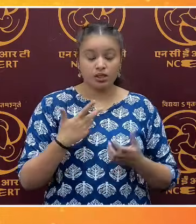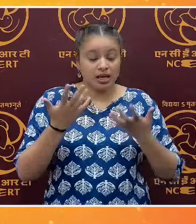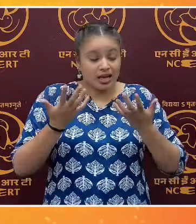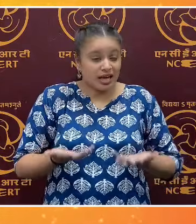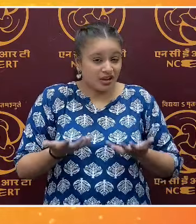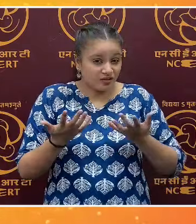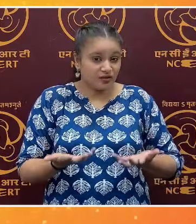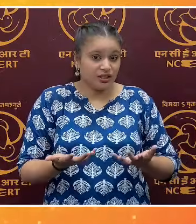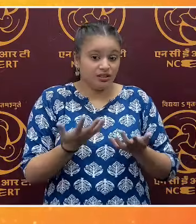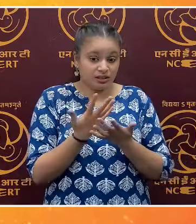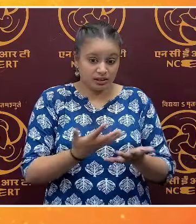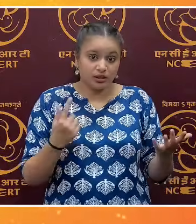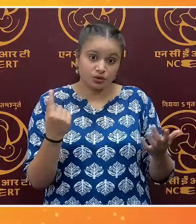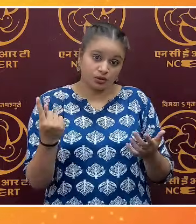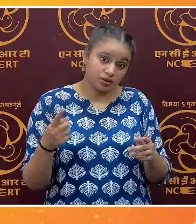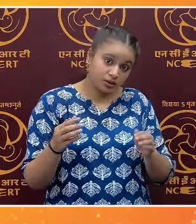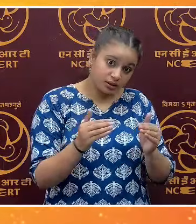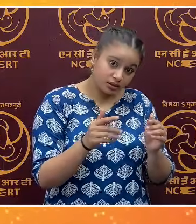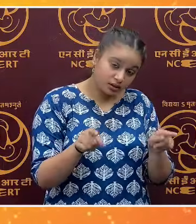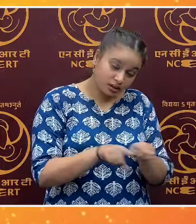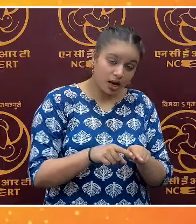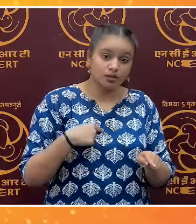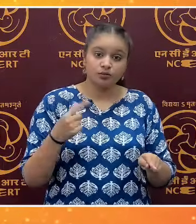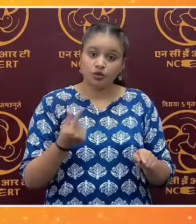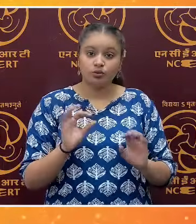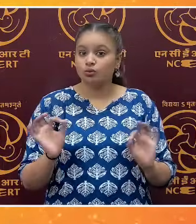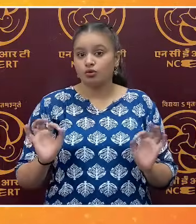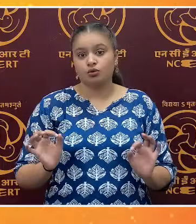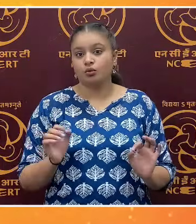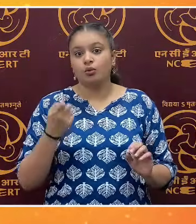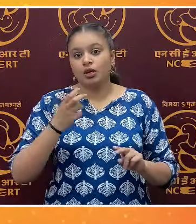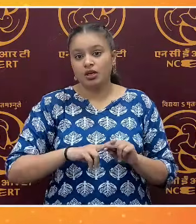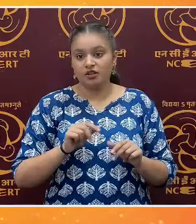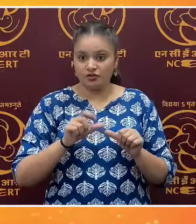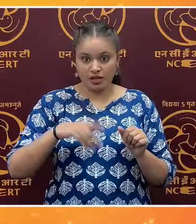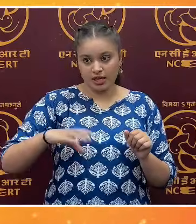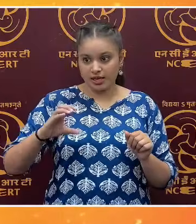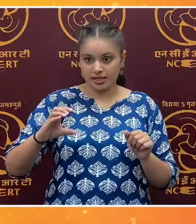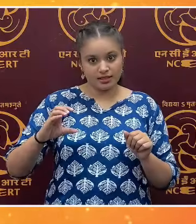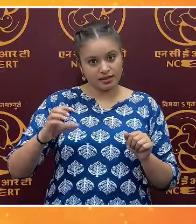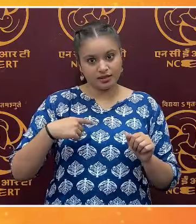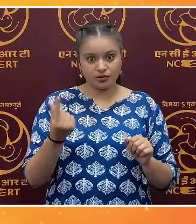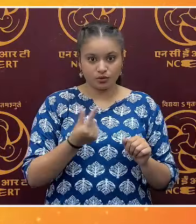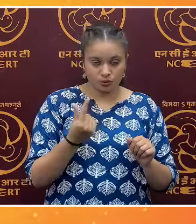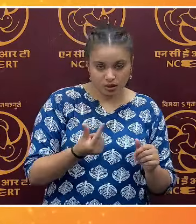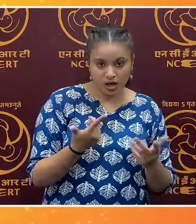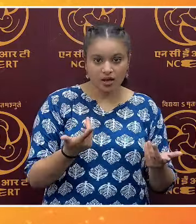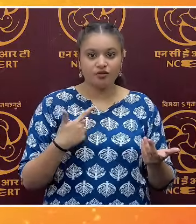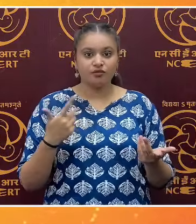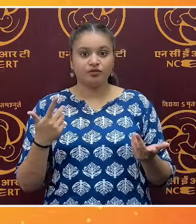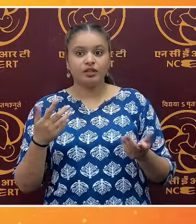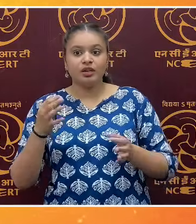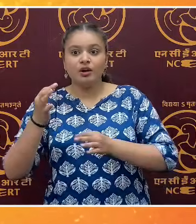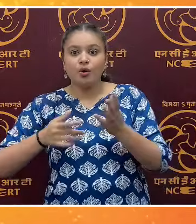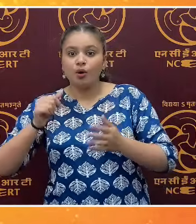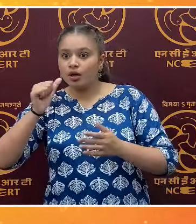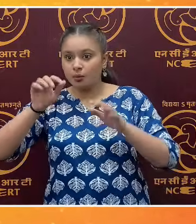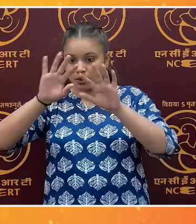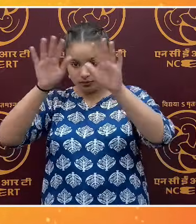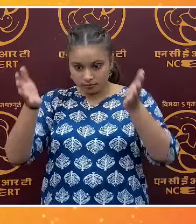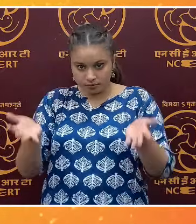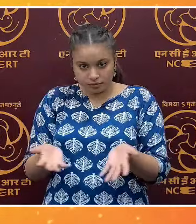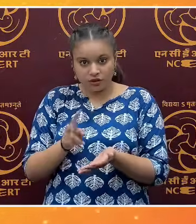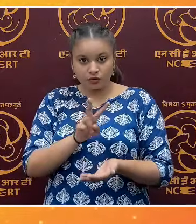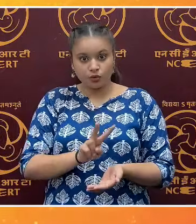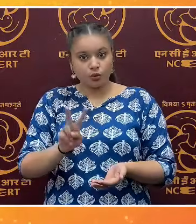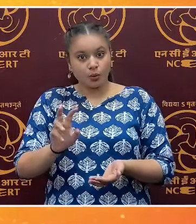at the same time. Because like what happens if AC is there, you are operating AC also, geyser, microwave, geyser, all are taking 220